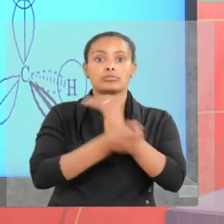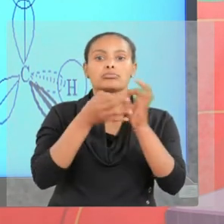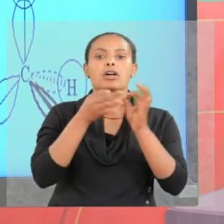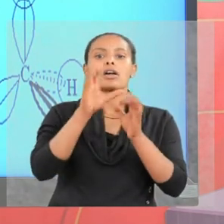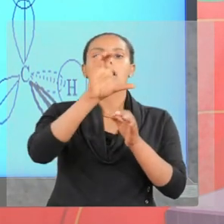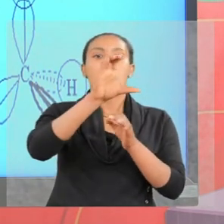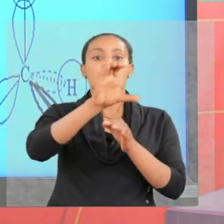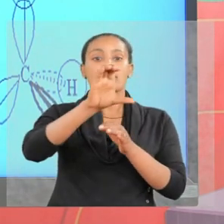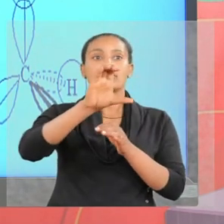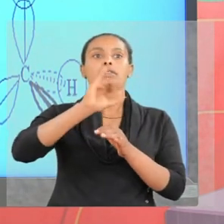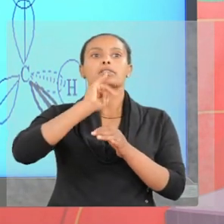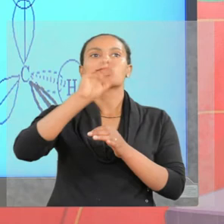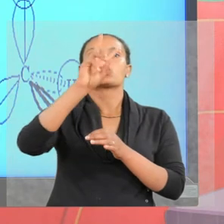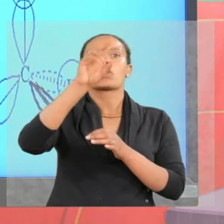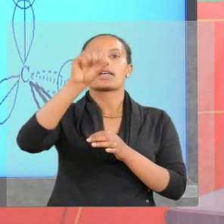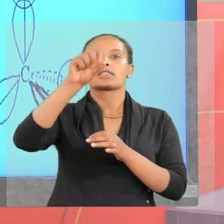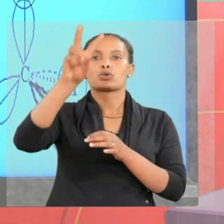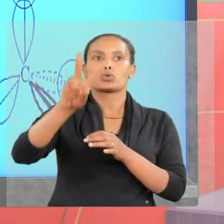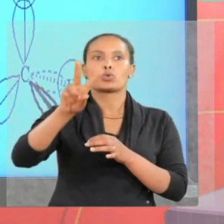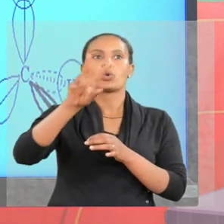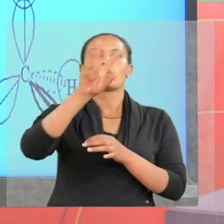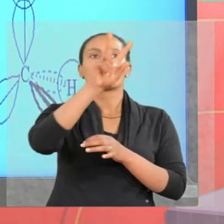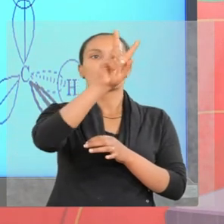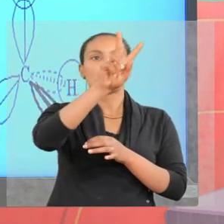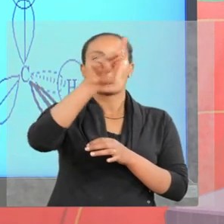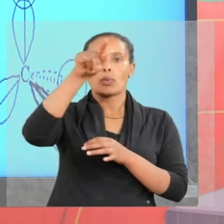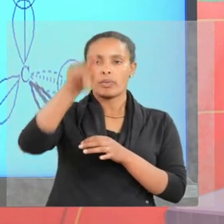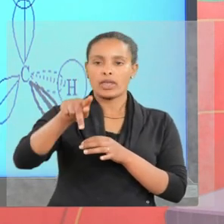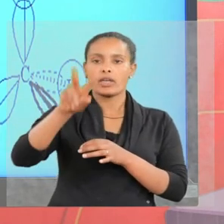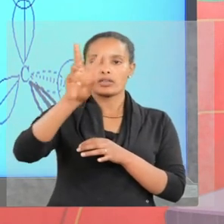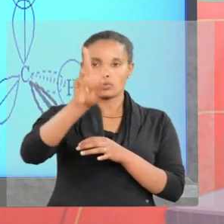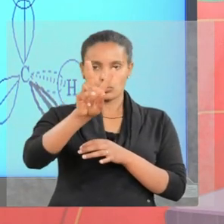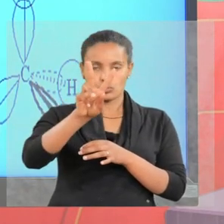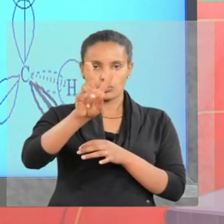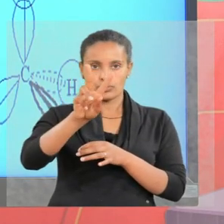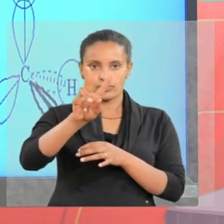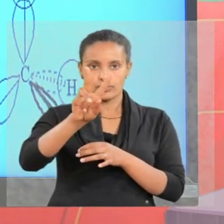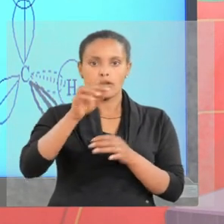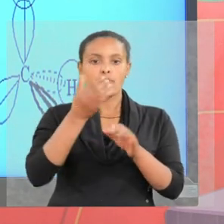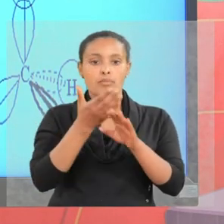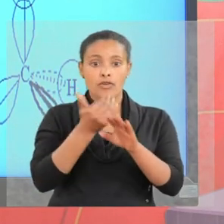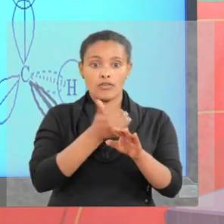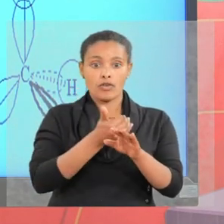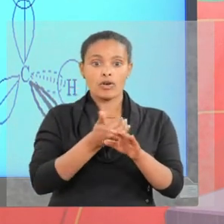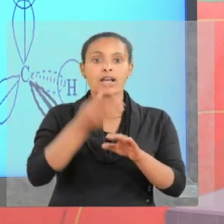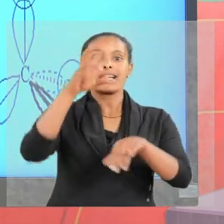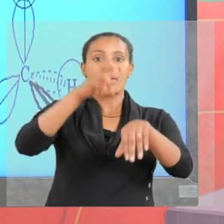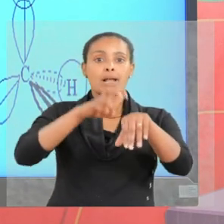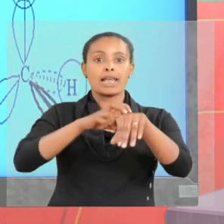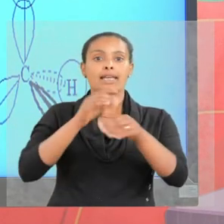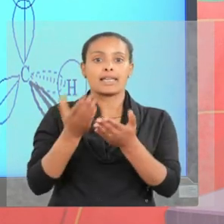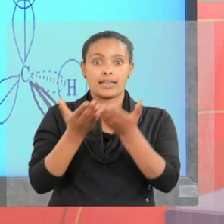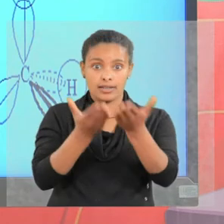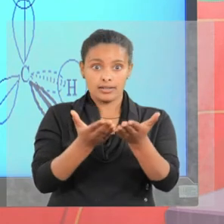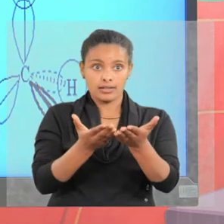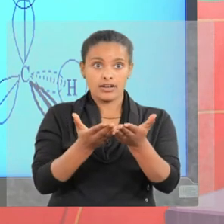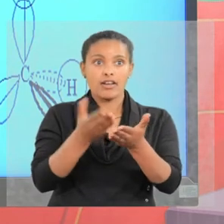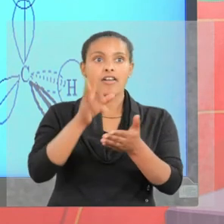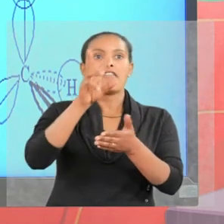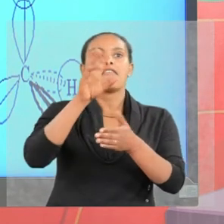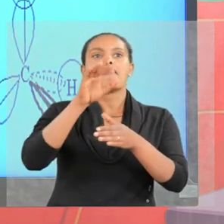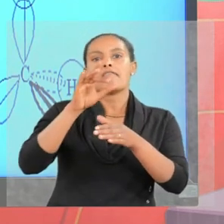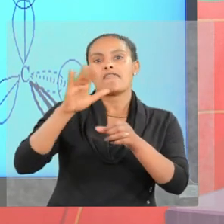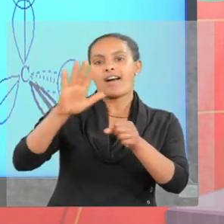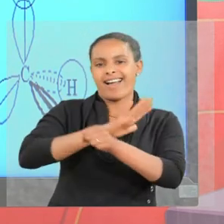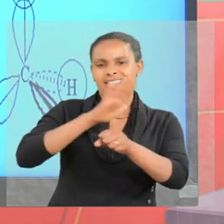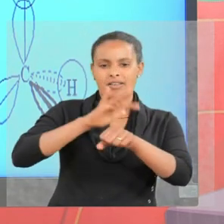of carbon is 2s 2, 2p 2. Before doubling here, vacant